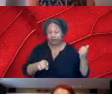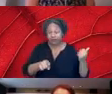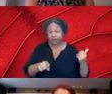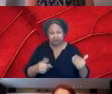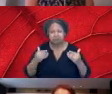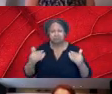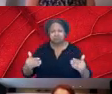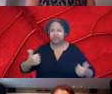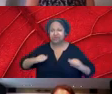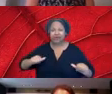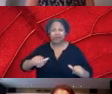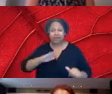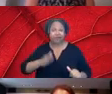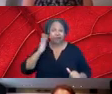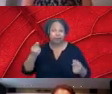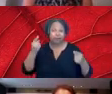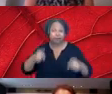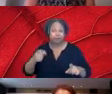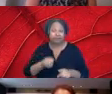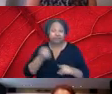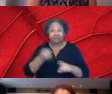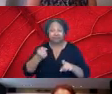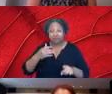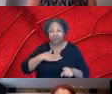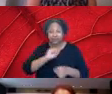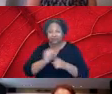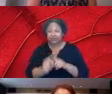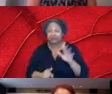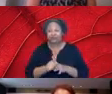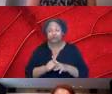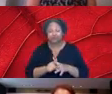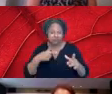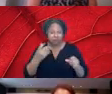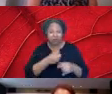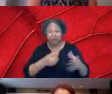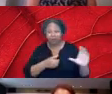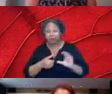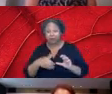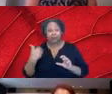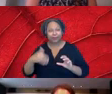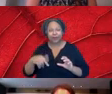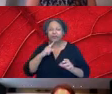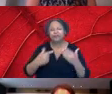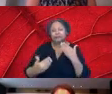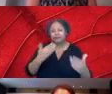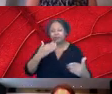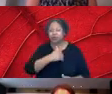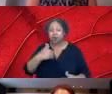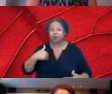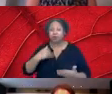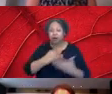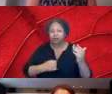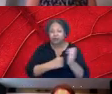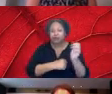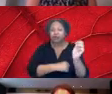know what happens, because that's simply what happened in my case. So I'm very appreciative to Toronto Arts Foundation, and I acknowledge